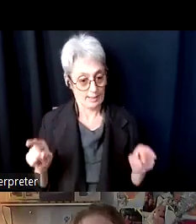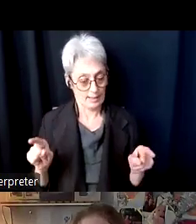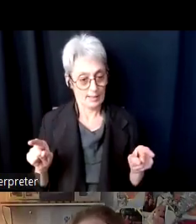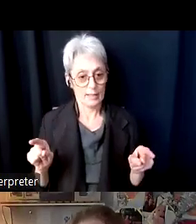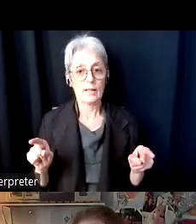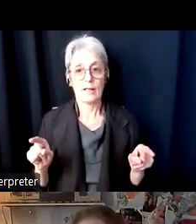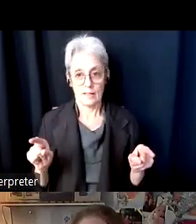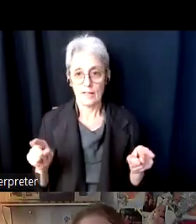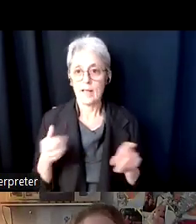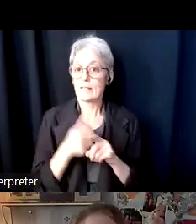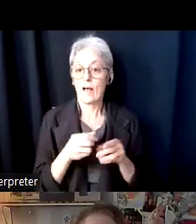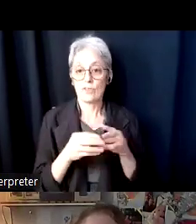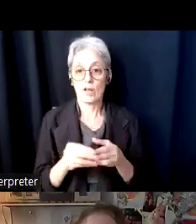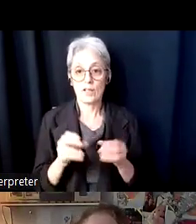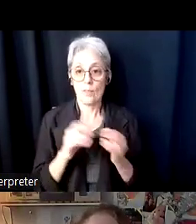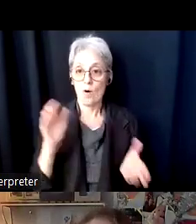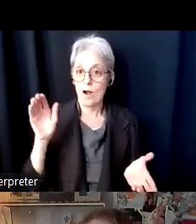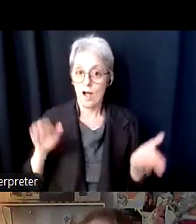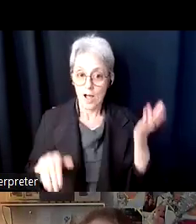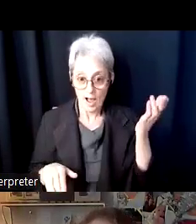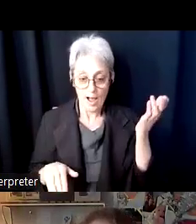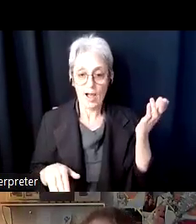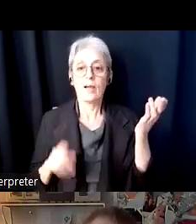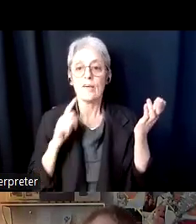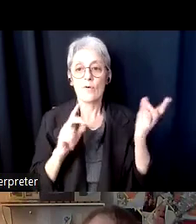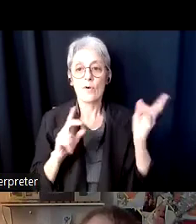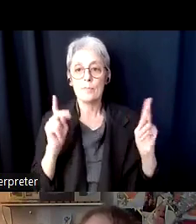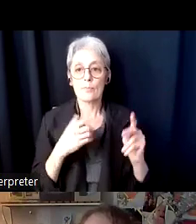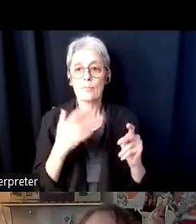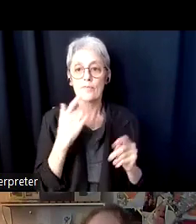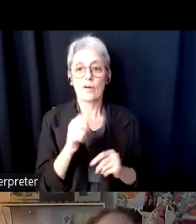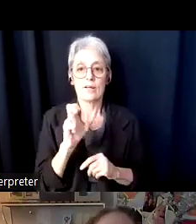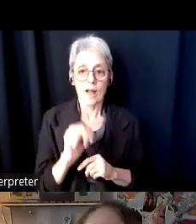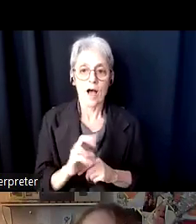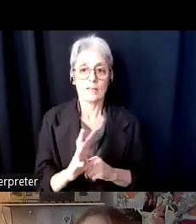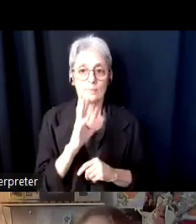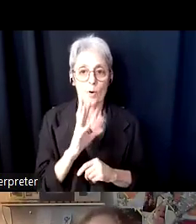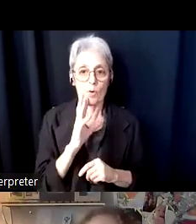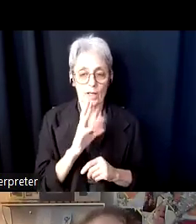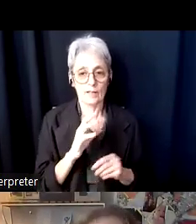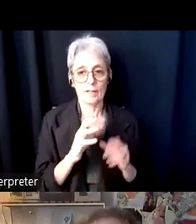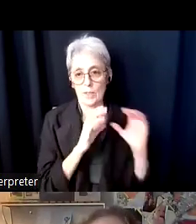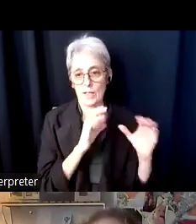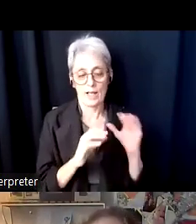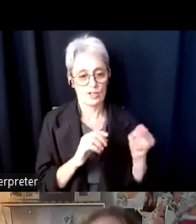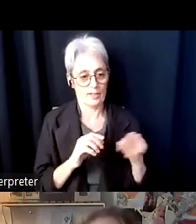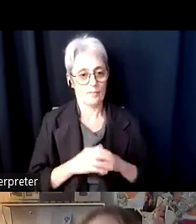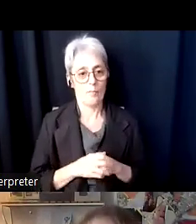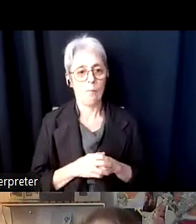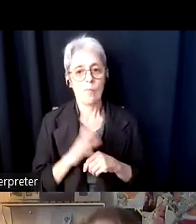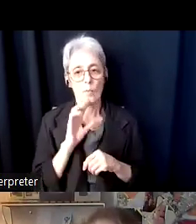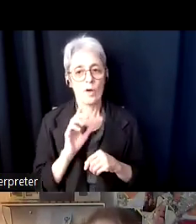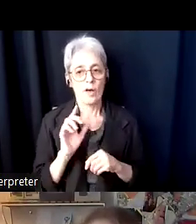of self-direction among those who prefer non-spoken forms of communication. And we're going to come back to this in a little bit when we look at some of